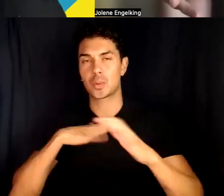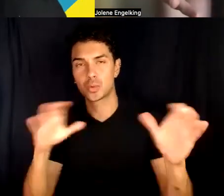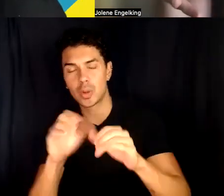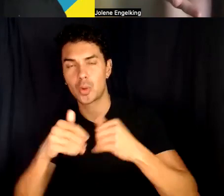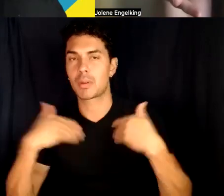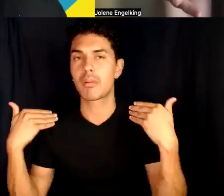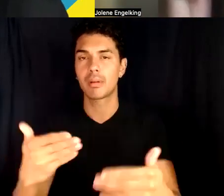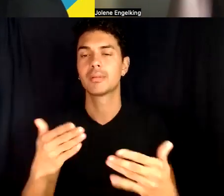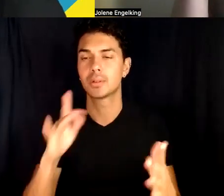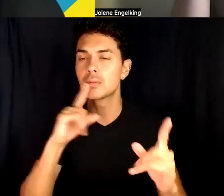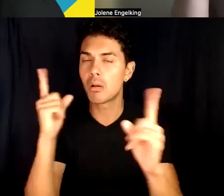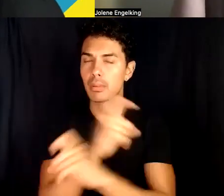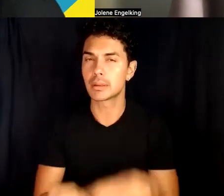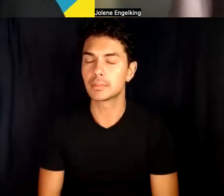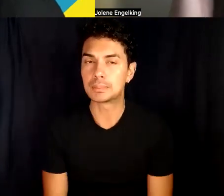within